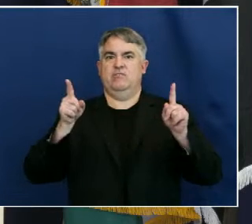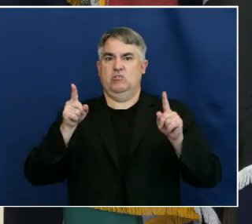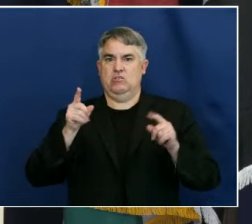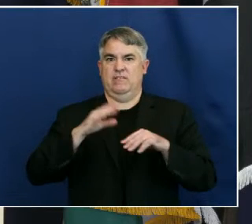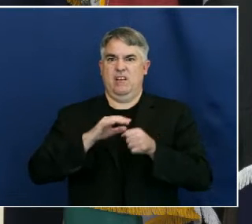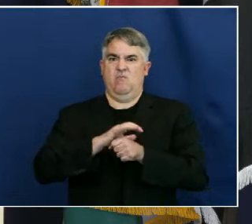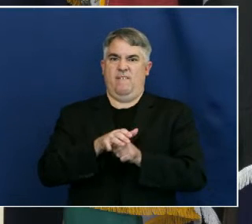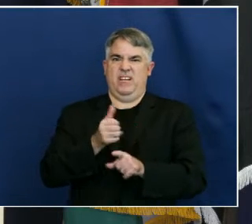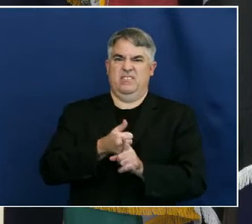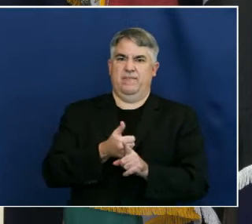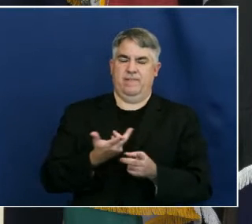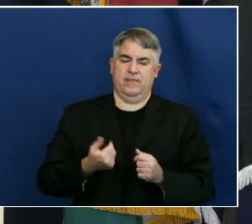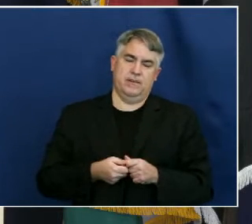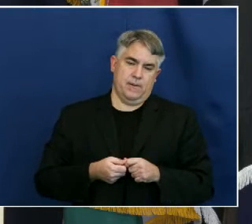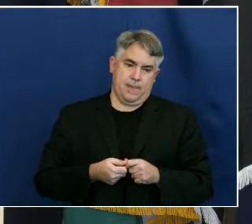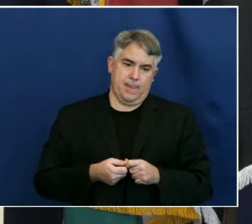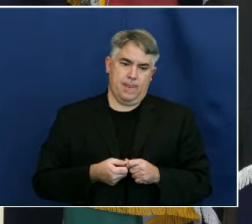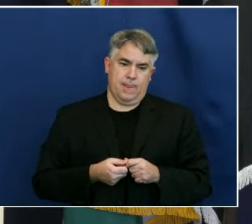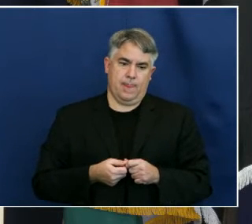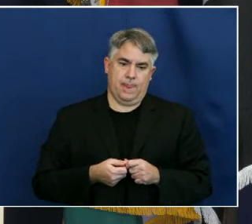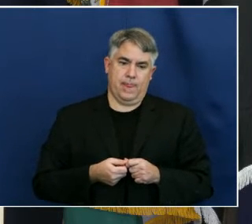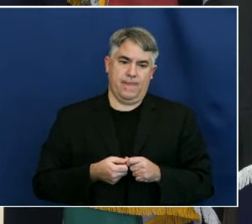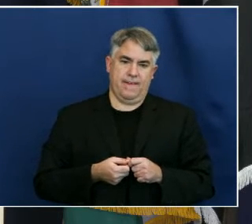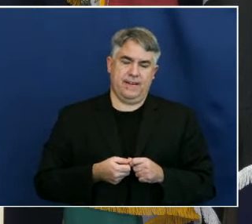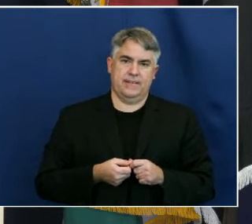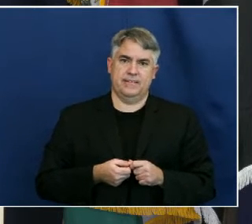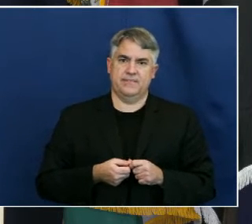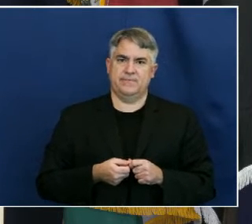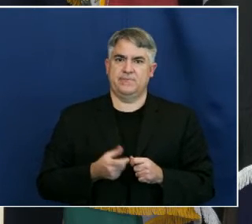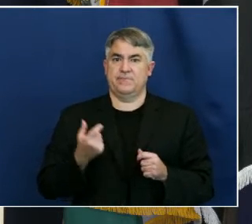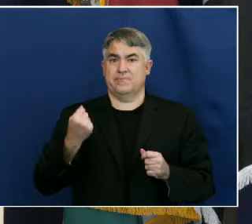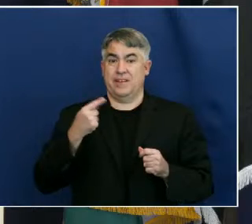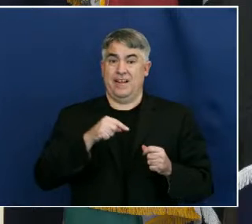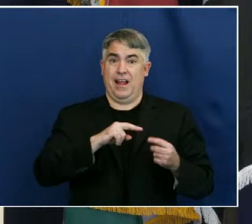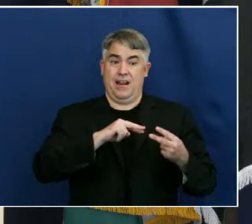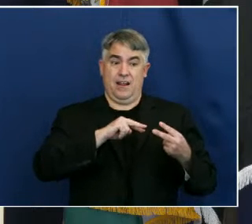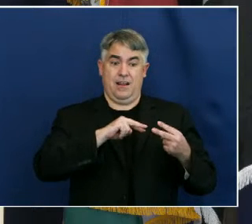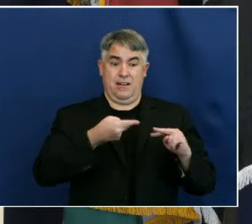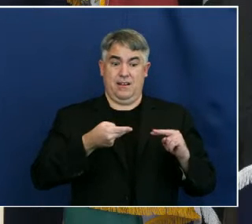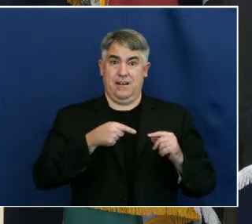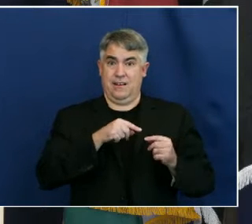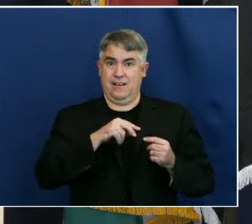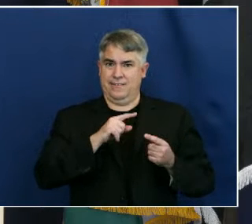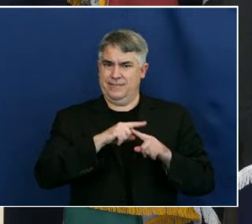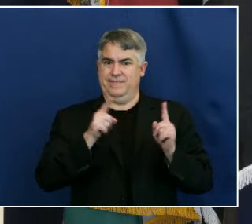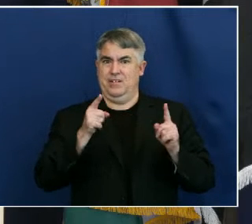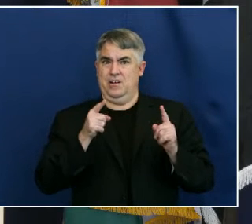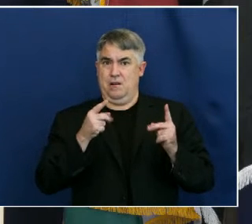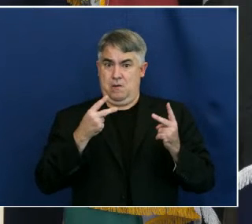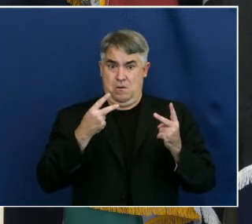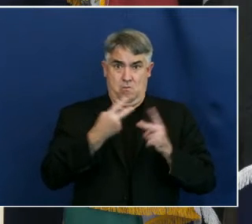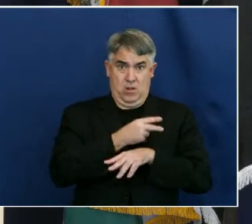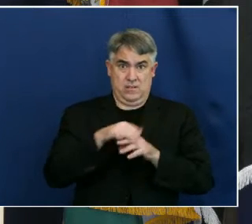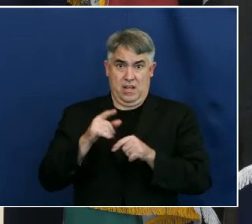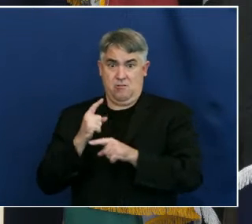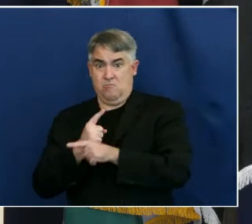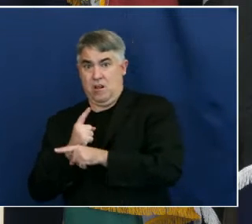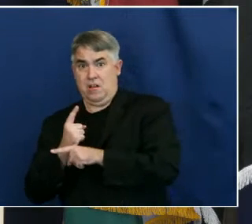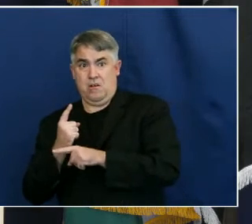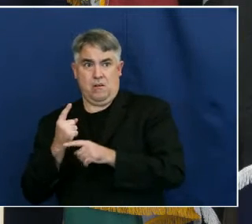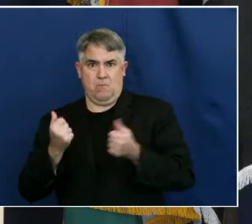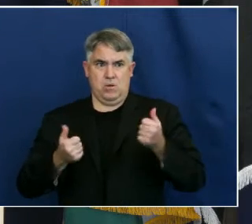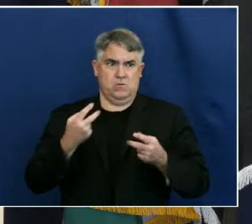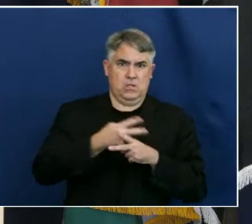each, actually. We don't really know whether this variant is more contagious than the others here in